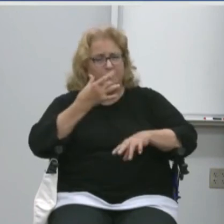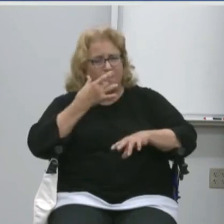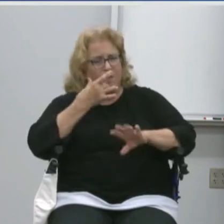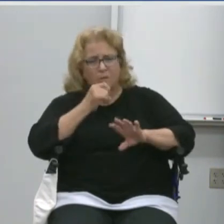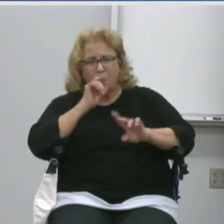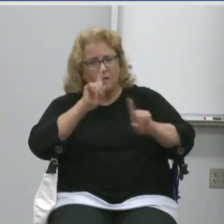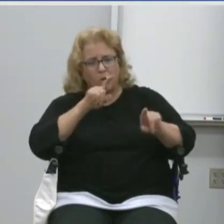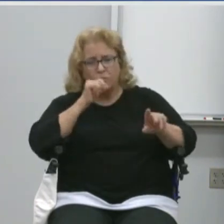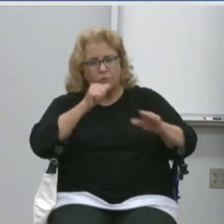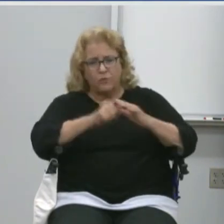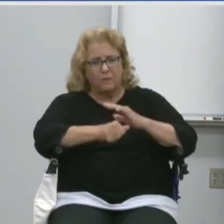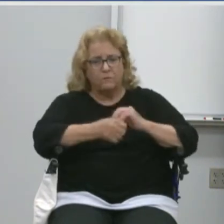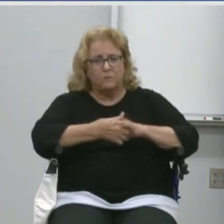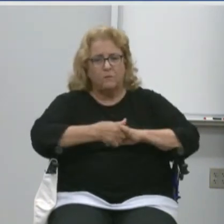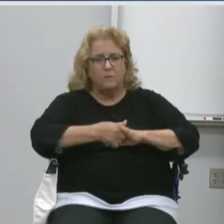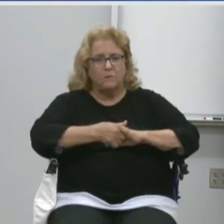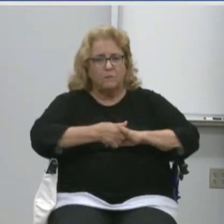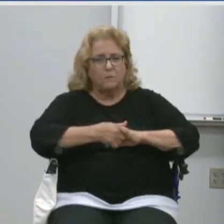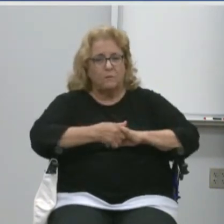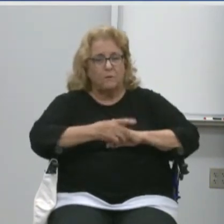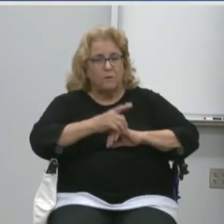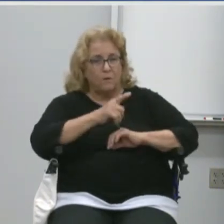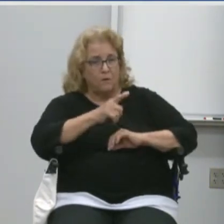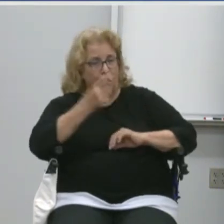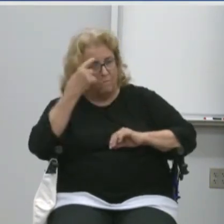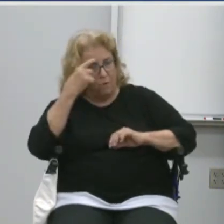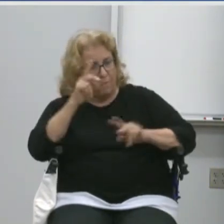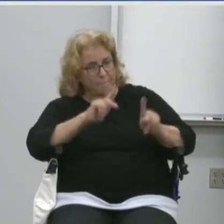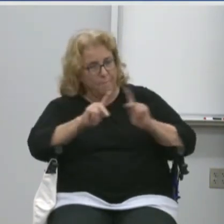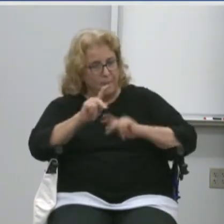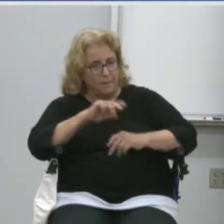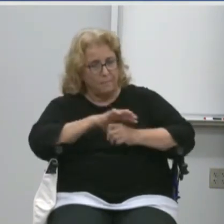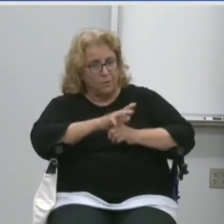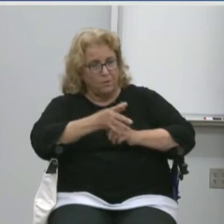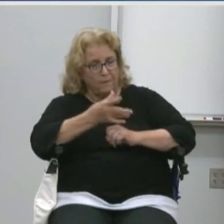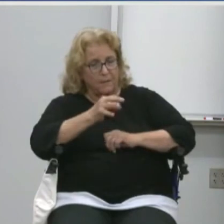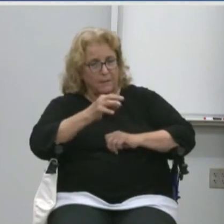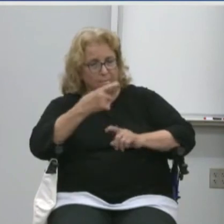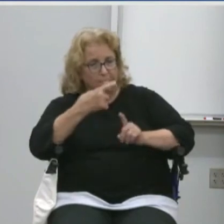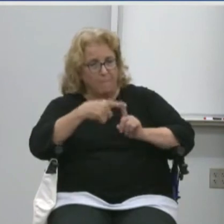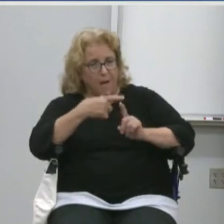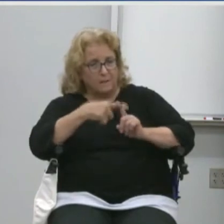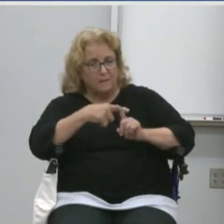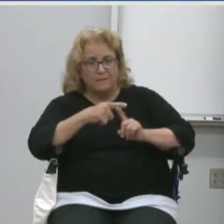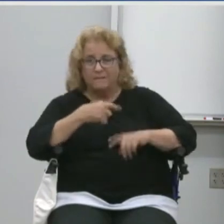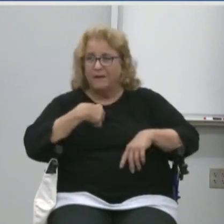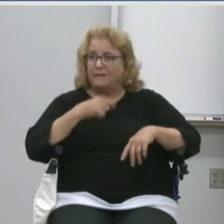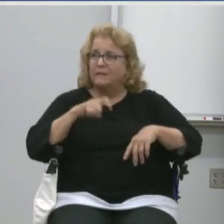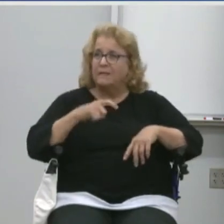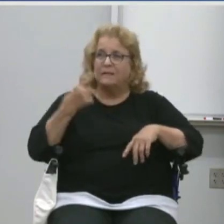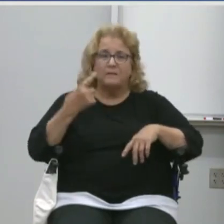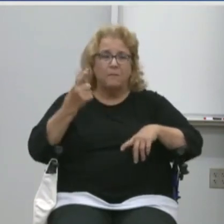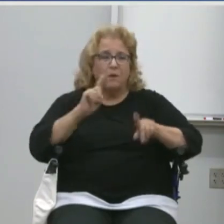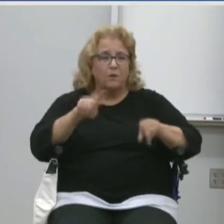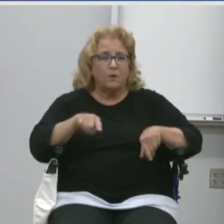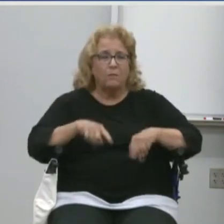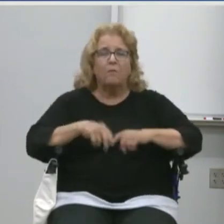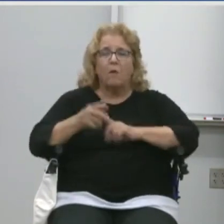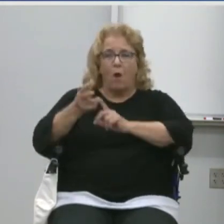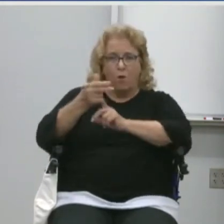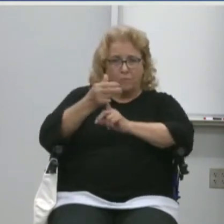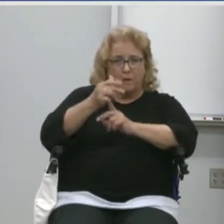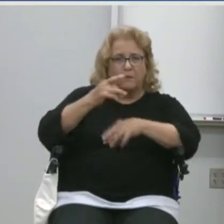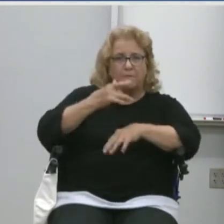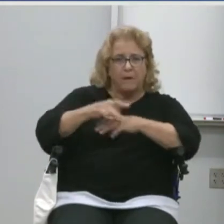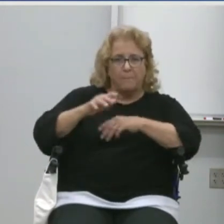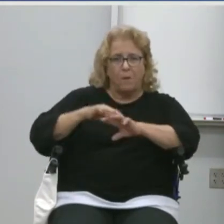to the shelters. Do you, for people who are COVID-19 positive who need somewhere to go, is there... Hotels are available